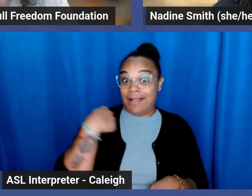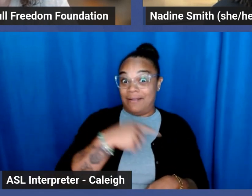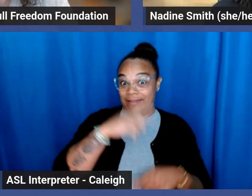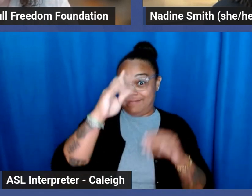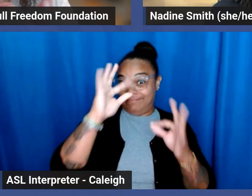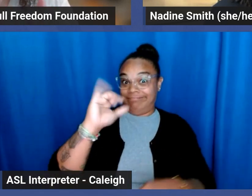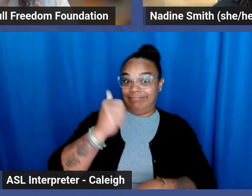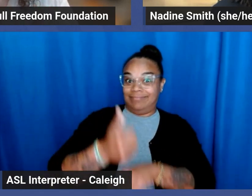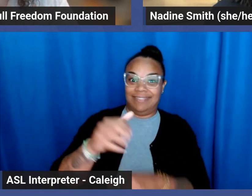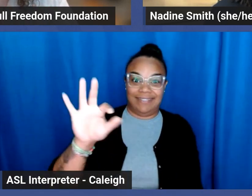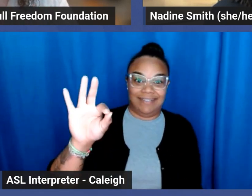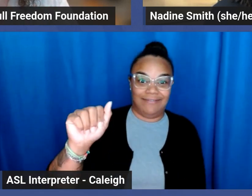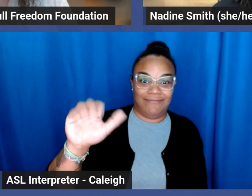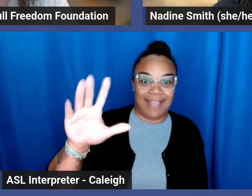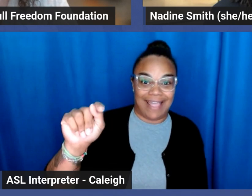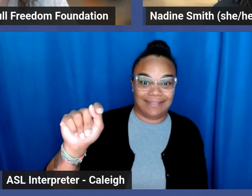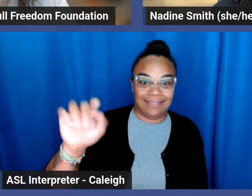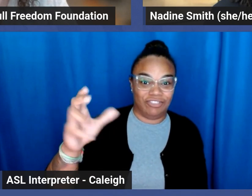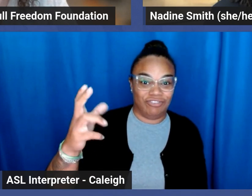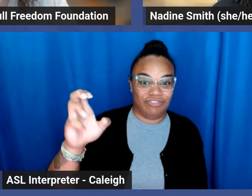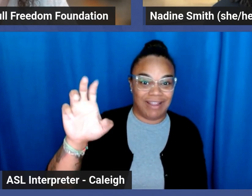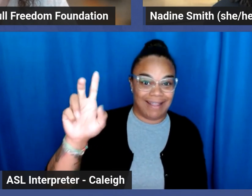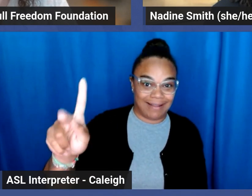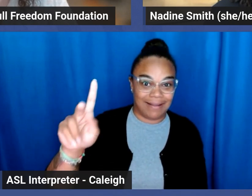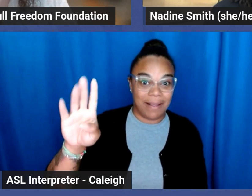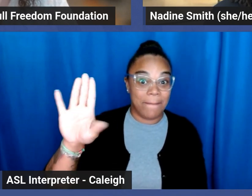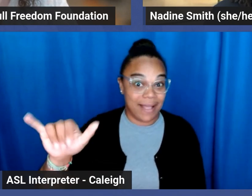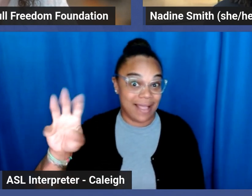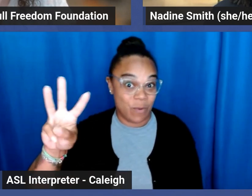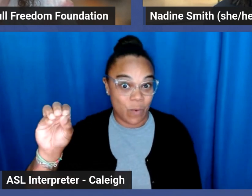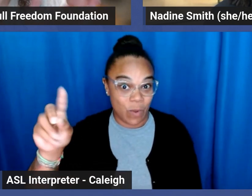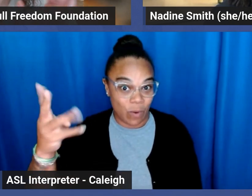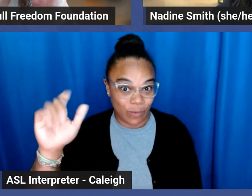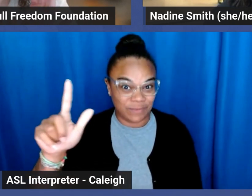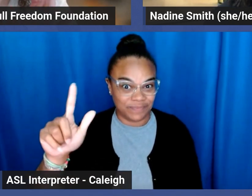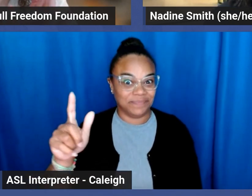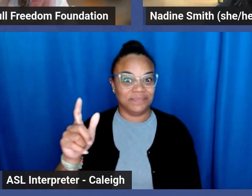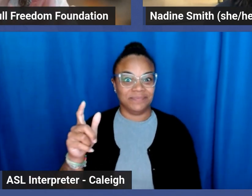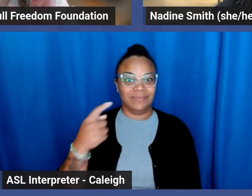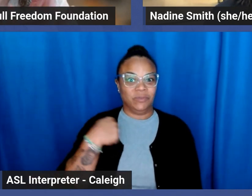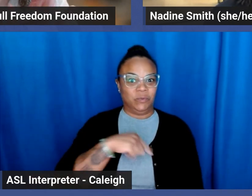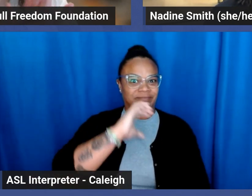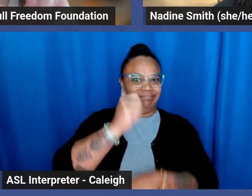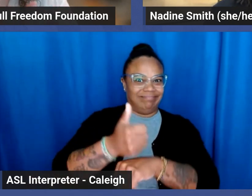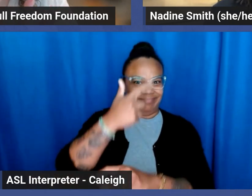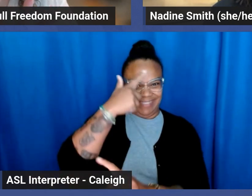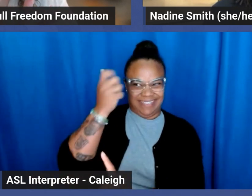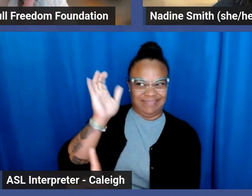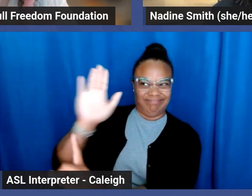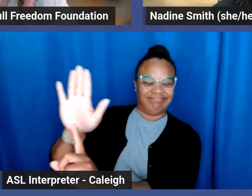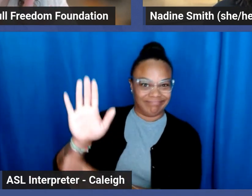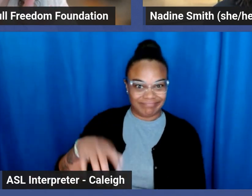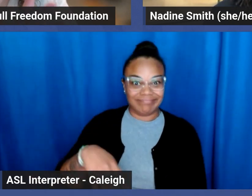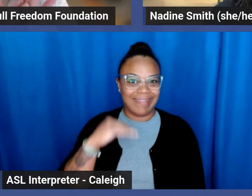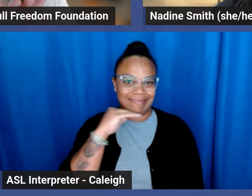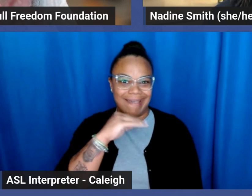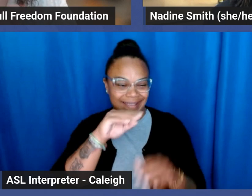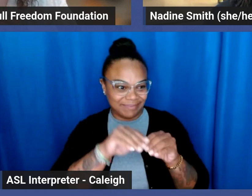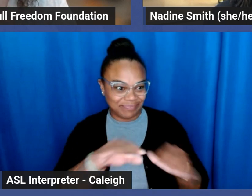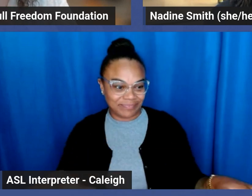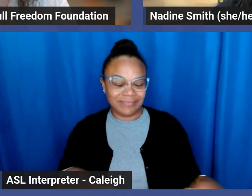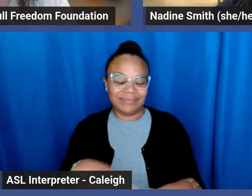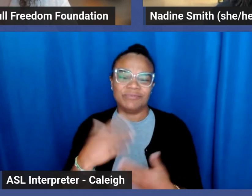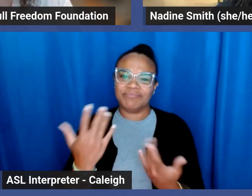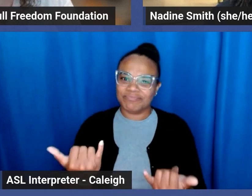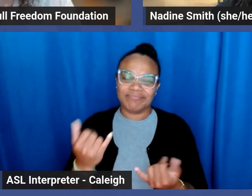Woodhull. What do you think the role of truth is in the